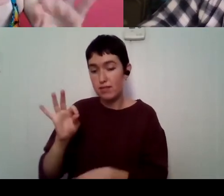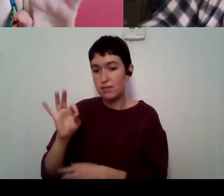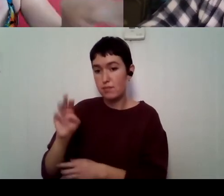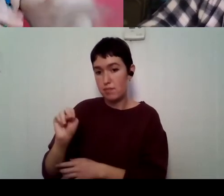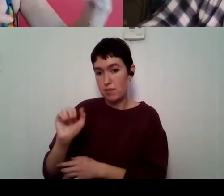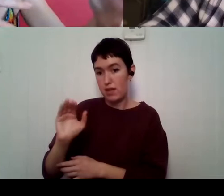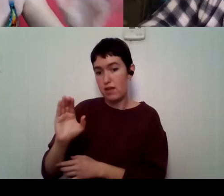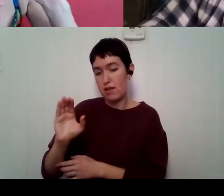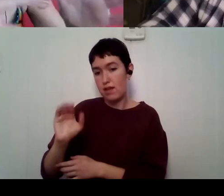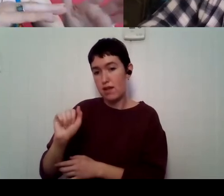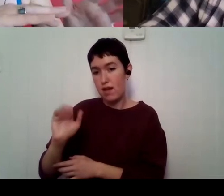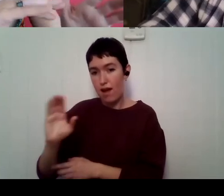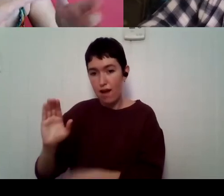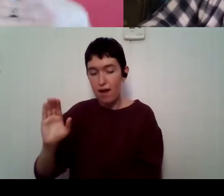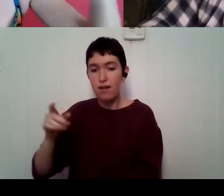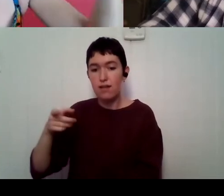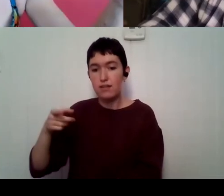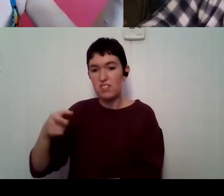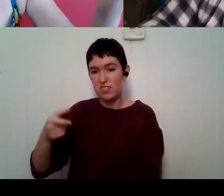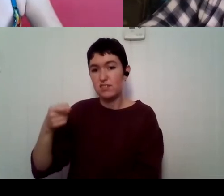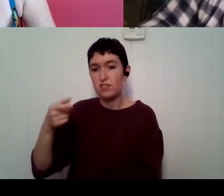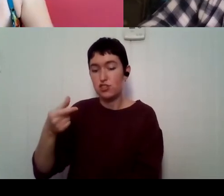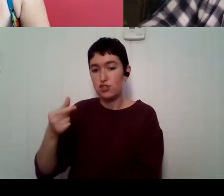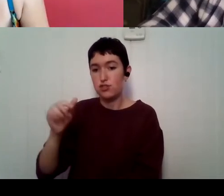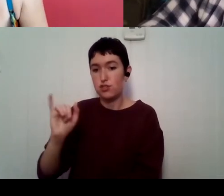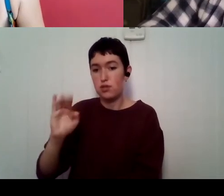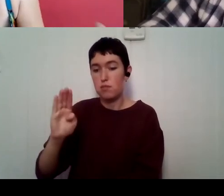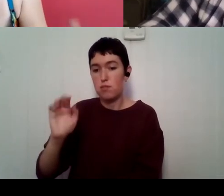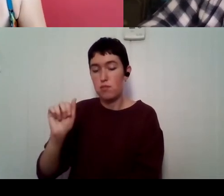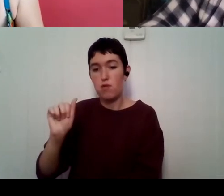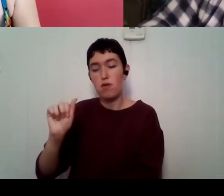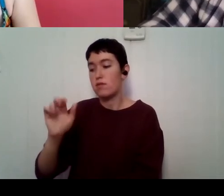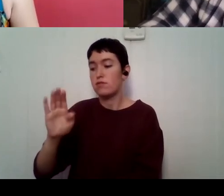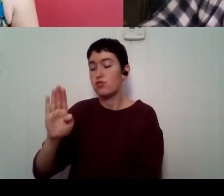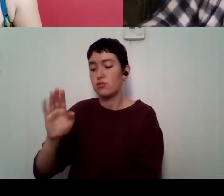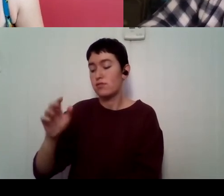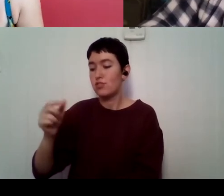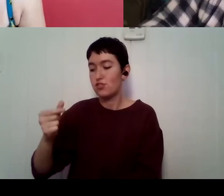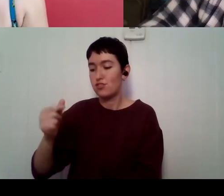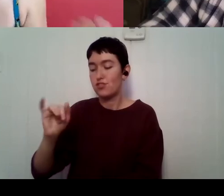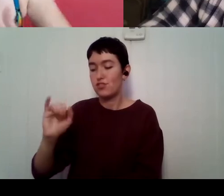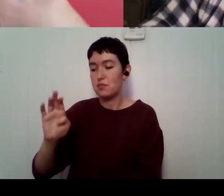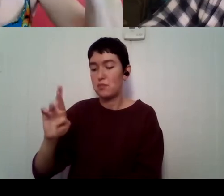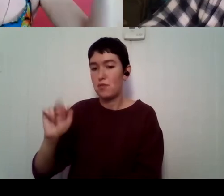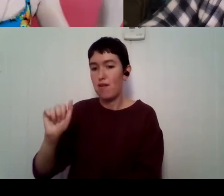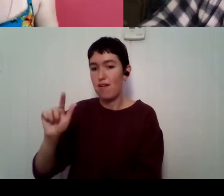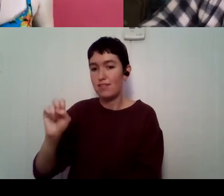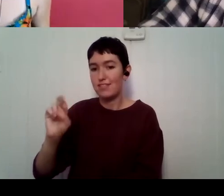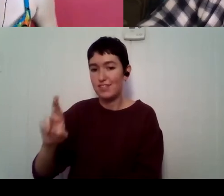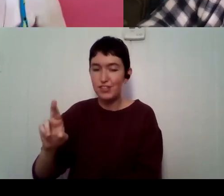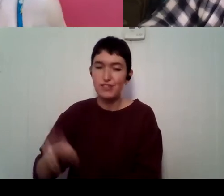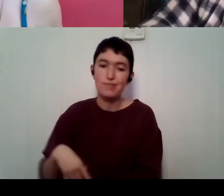Europe in the Mediterranean, but not in Europe proper. So the only primates really that have taken over Europe are just